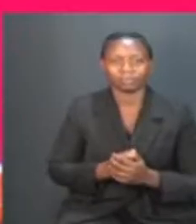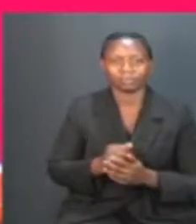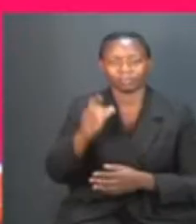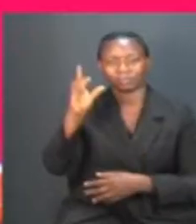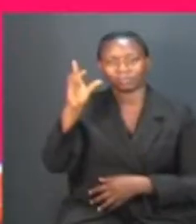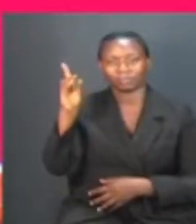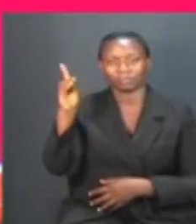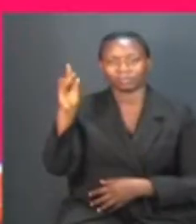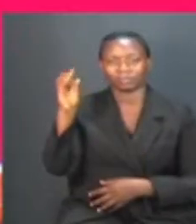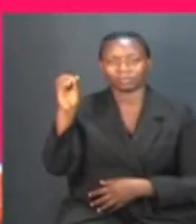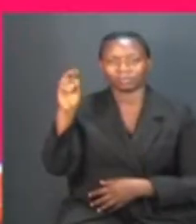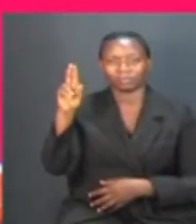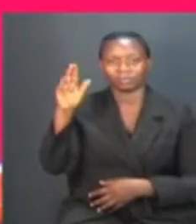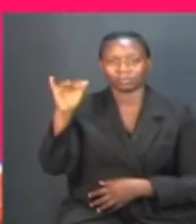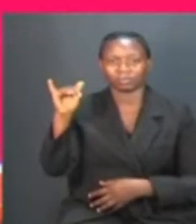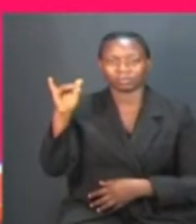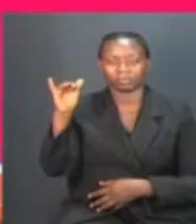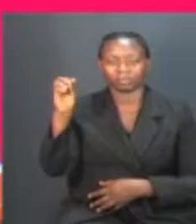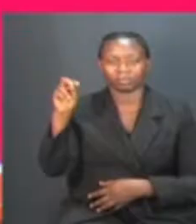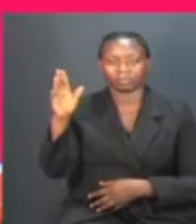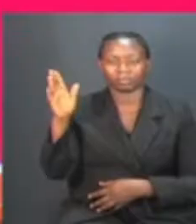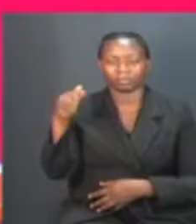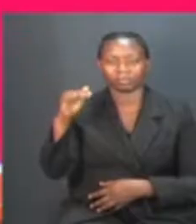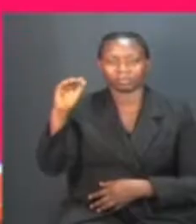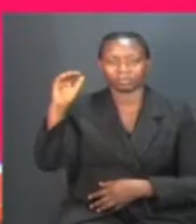Doyo Ganza, or it's not Honorable Doyo Ganza?